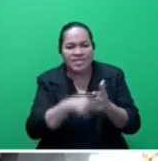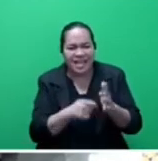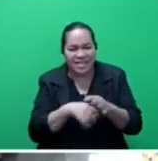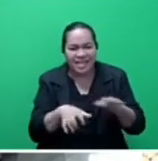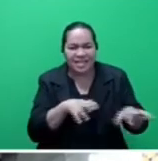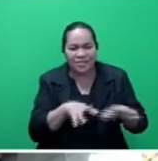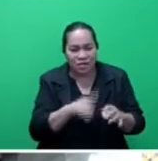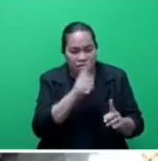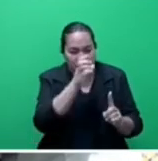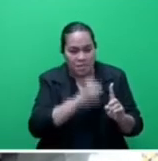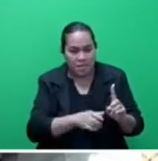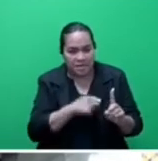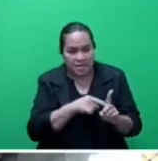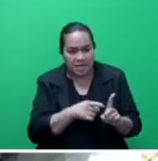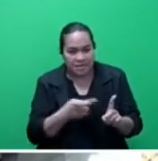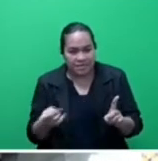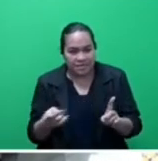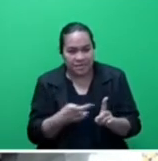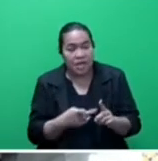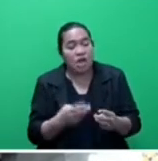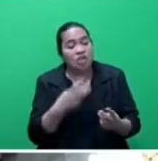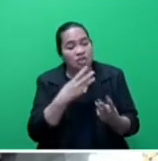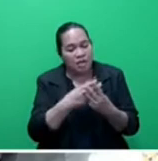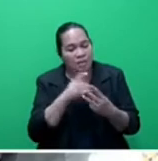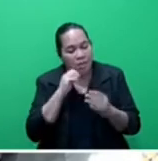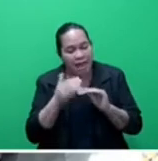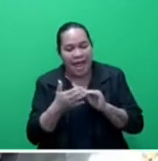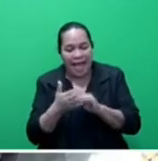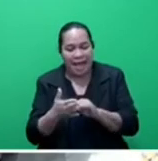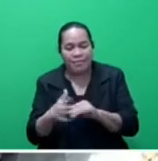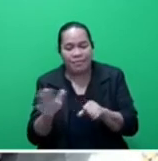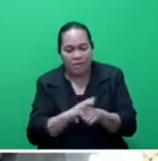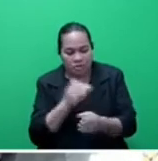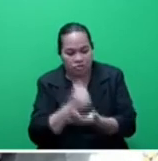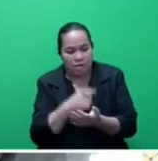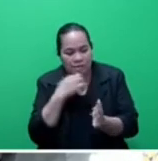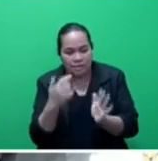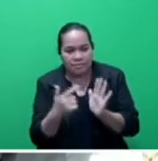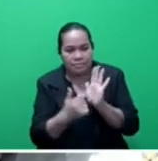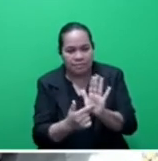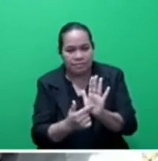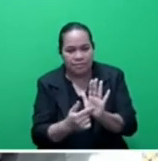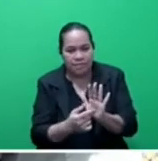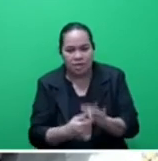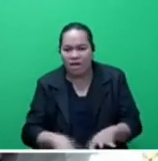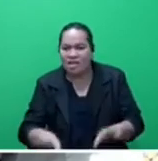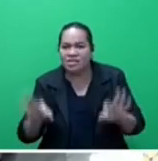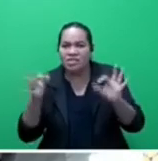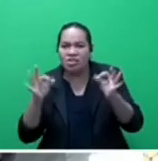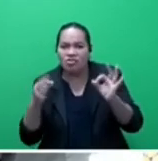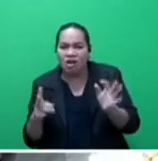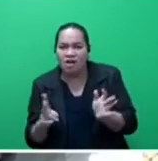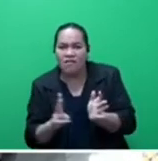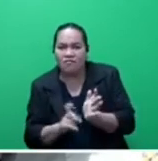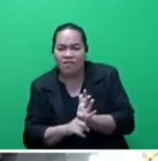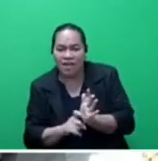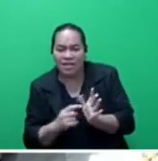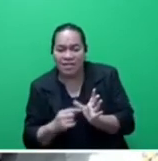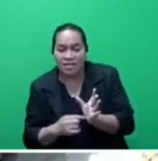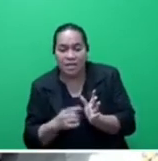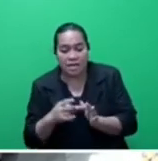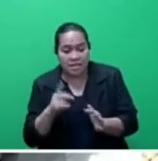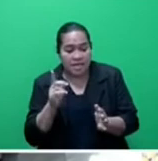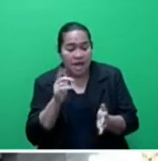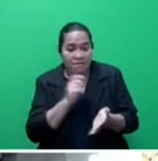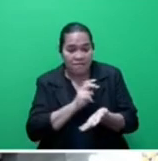potential for government revenue, and SODELPA will have them legislated. On zero rating, Honorable Speaker, the VAT rewrite has